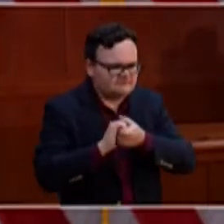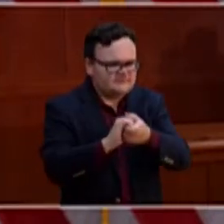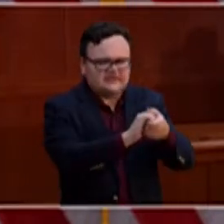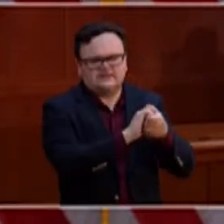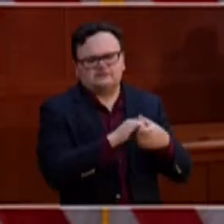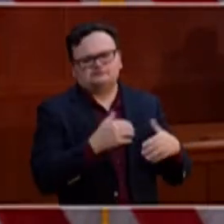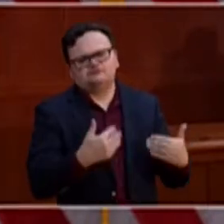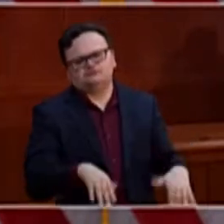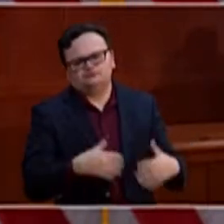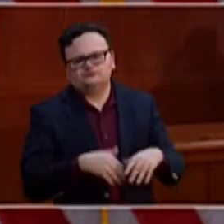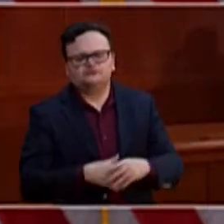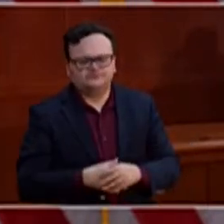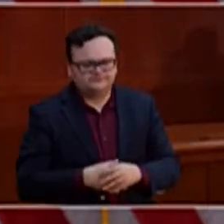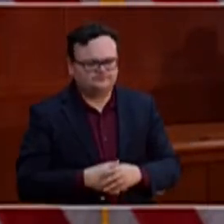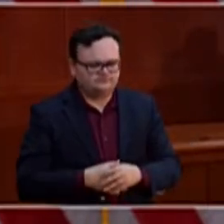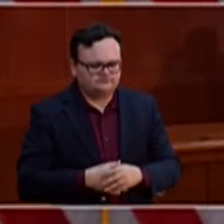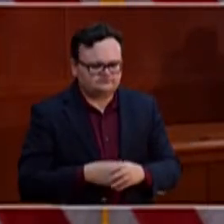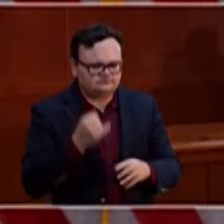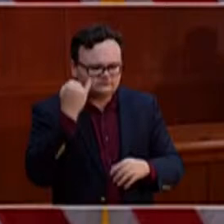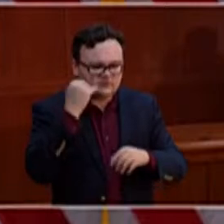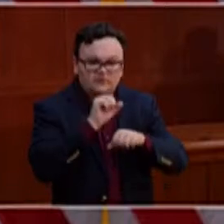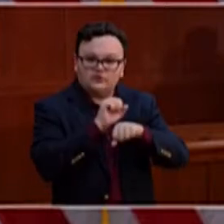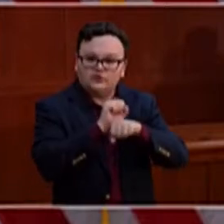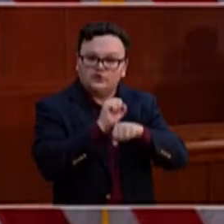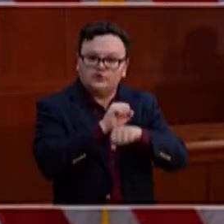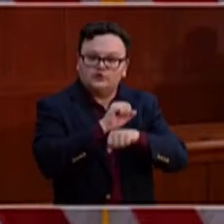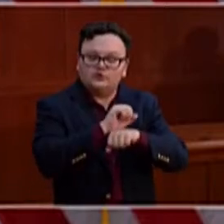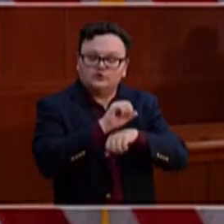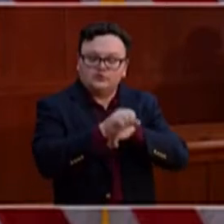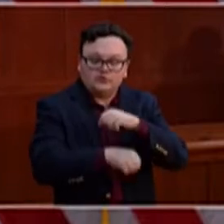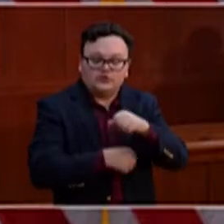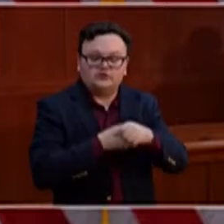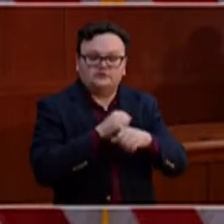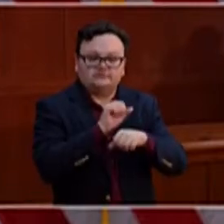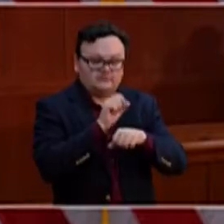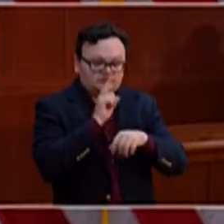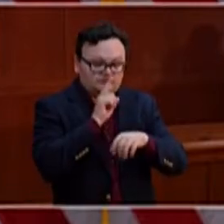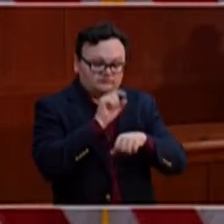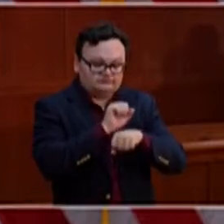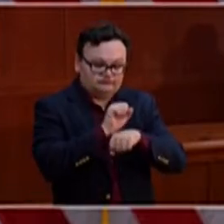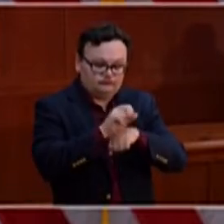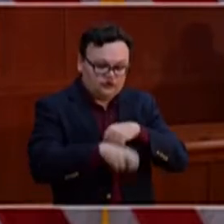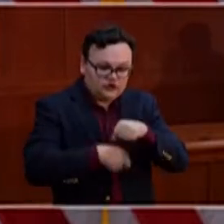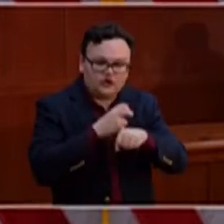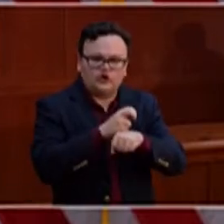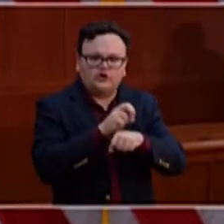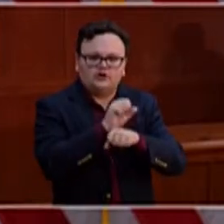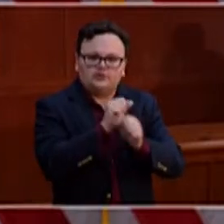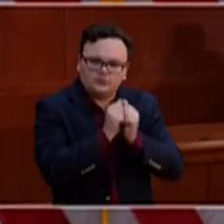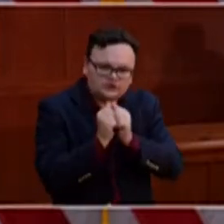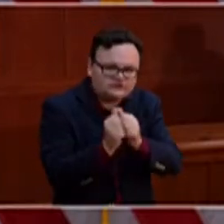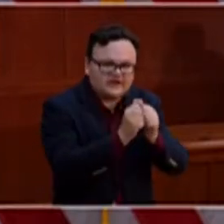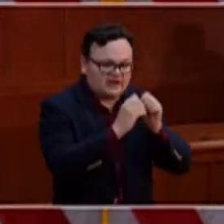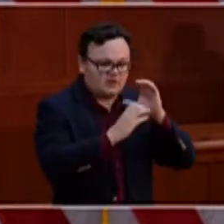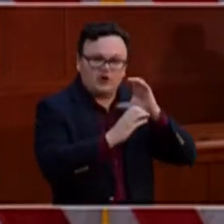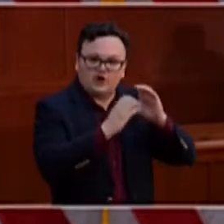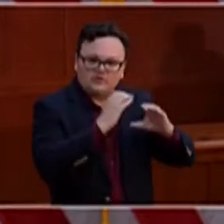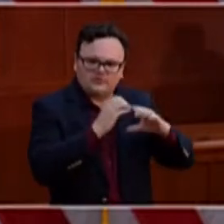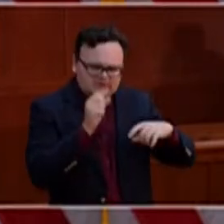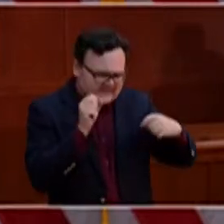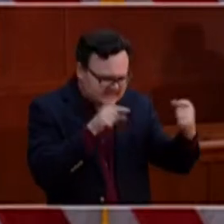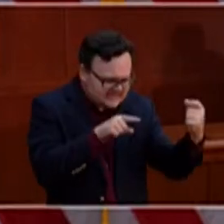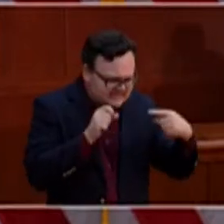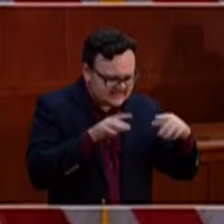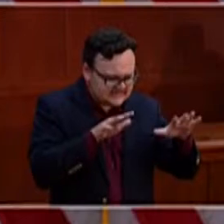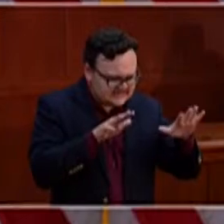And when you're working together, when you're communicating, when we're getting things done we need to get done, everyone does their job. It's